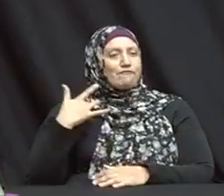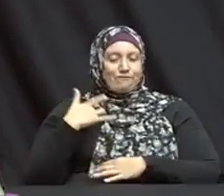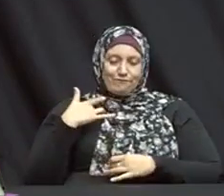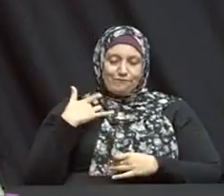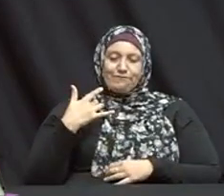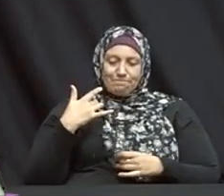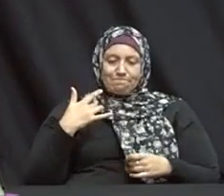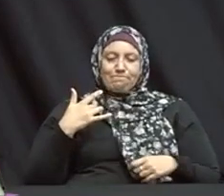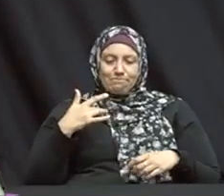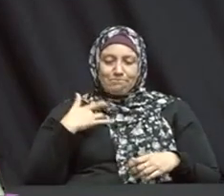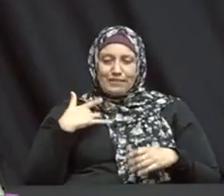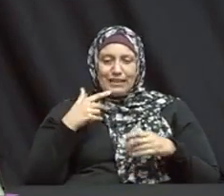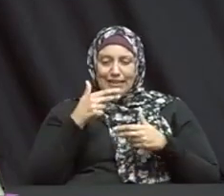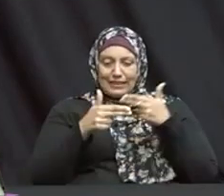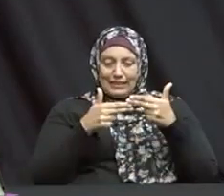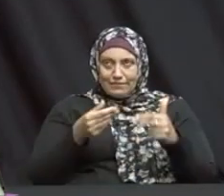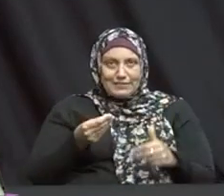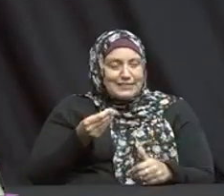creating a gift which